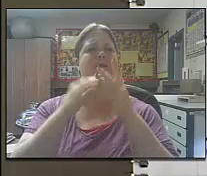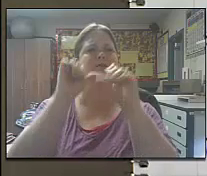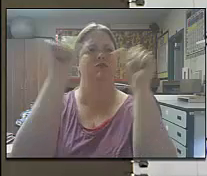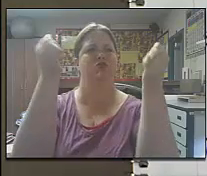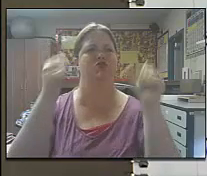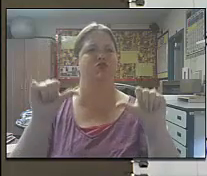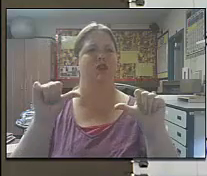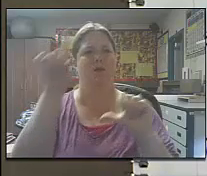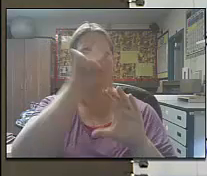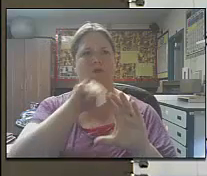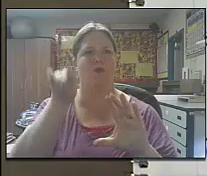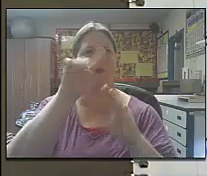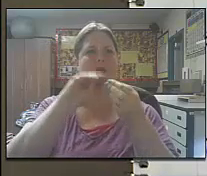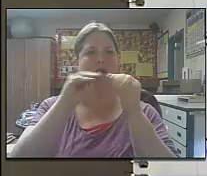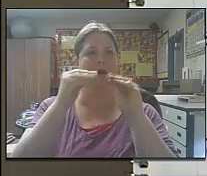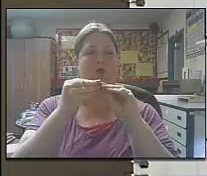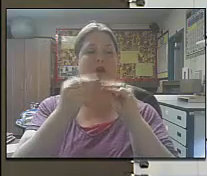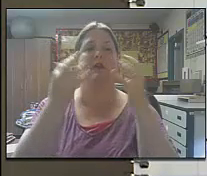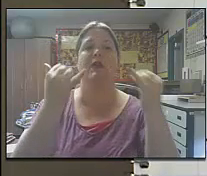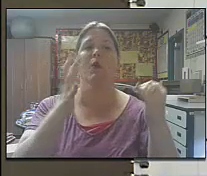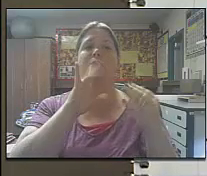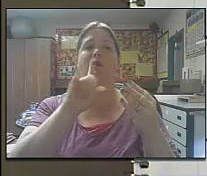now is the place